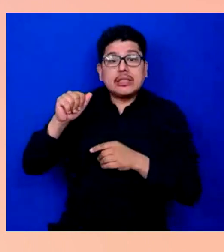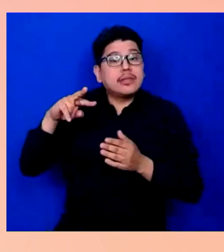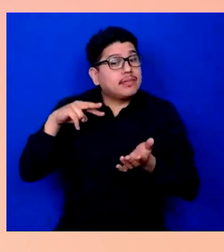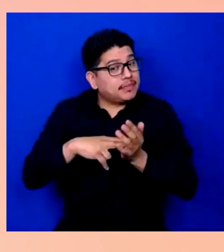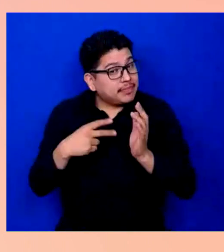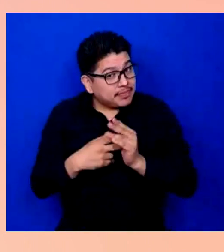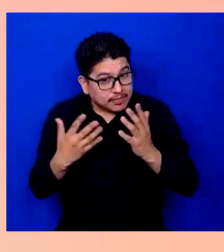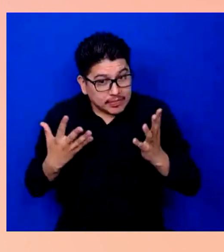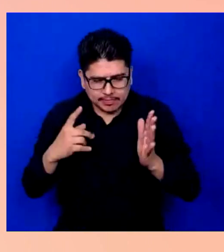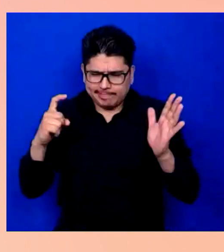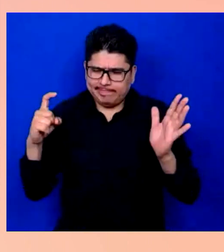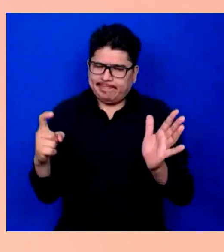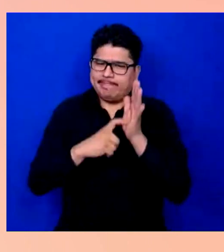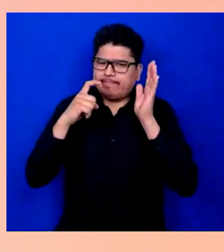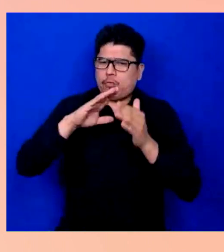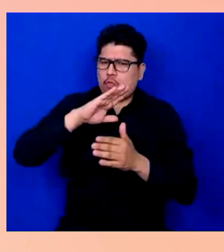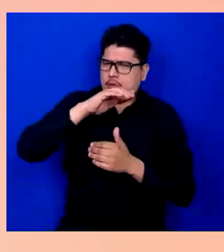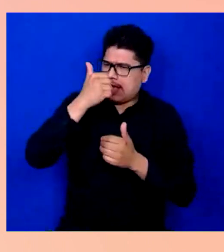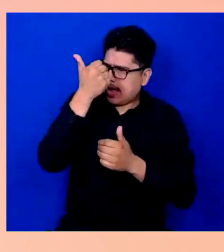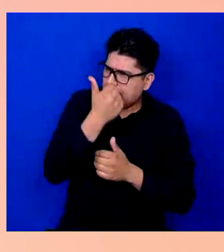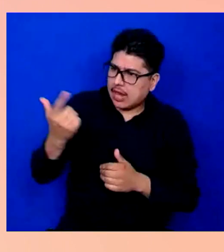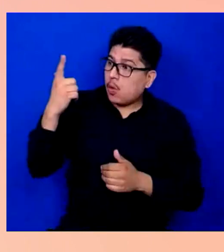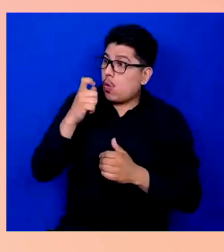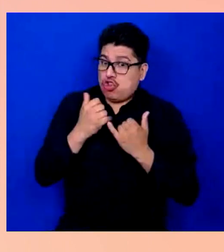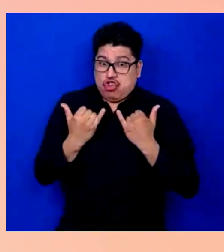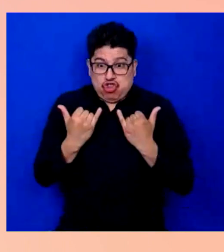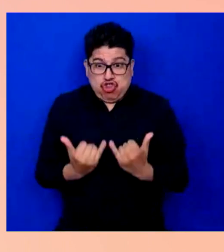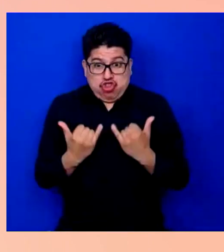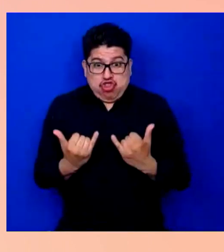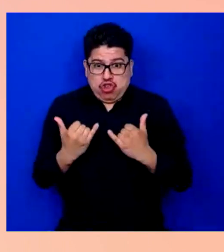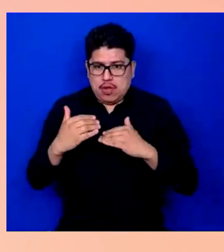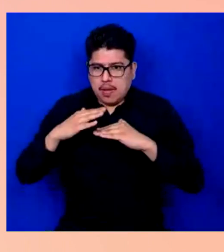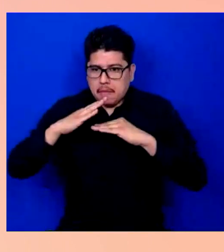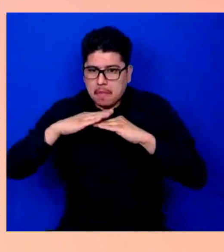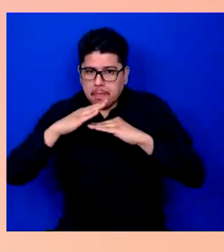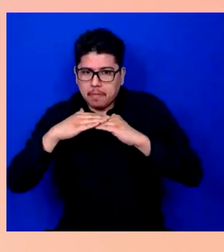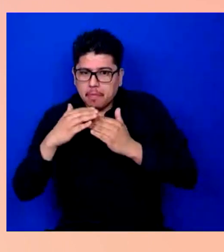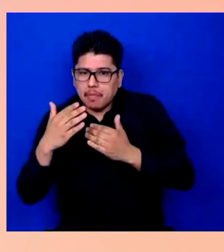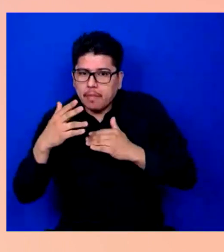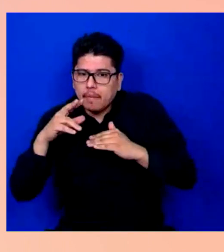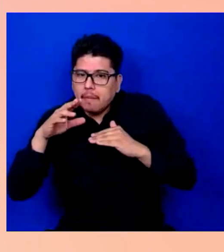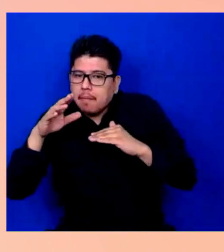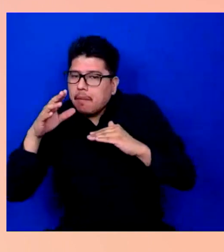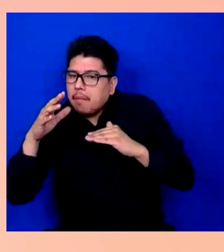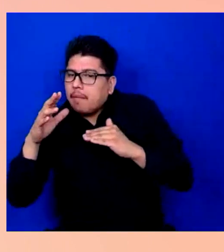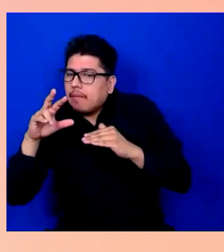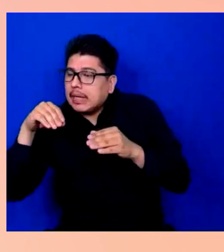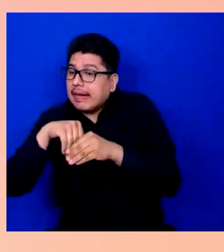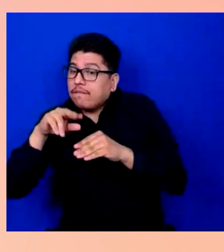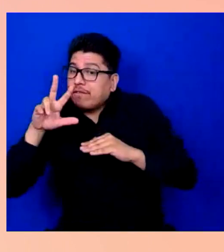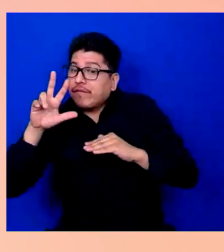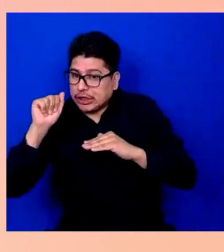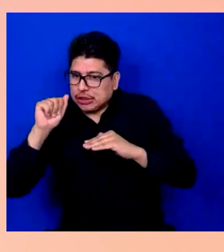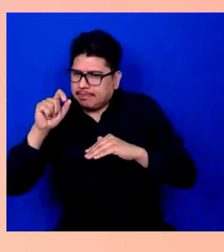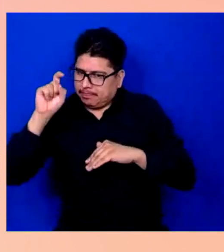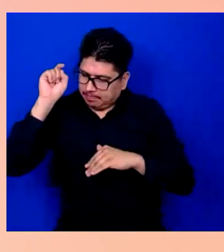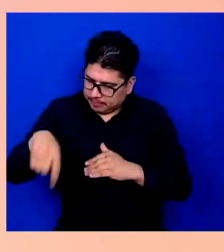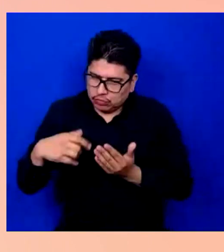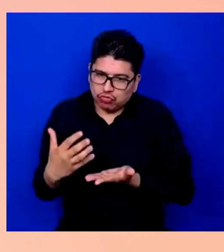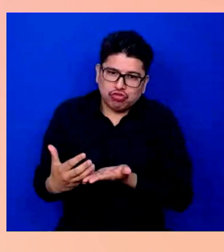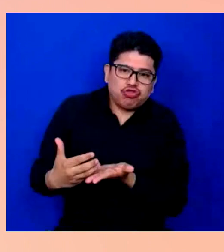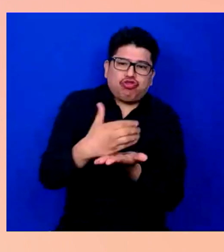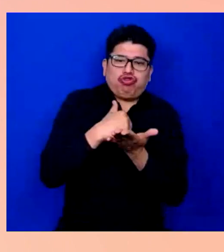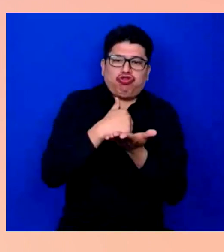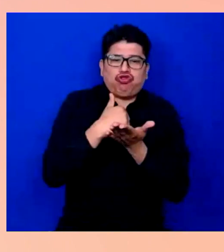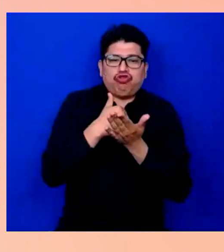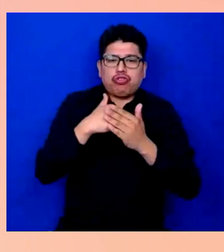who's currently making subminimum wage in Virginia would have to be making the minimum wage, which I think